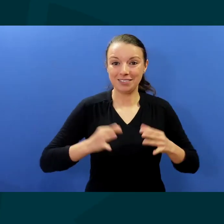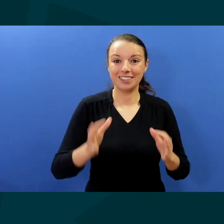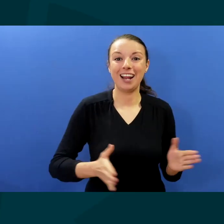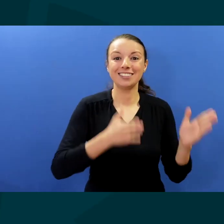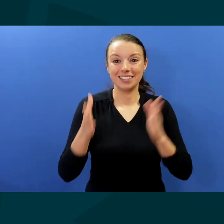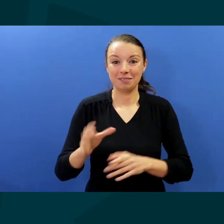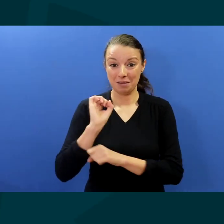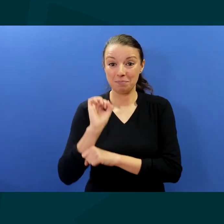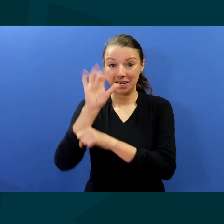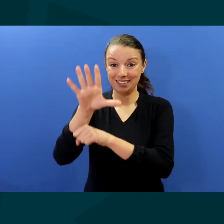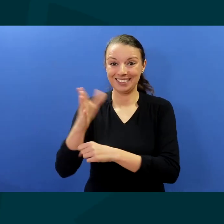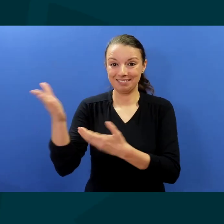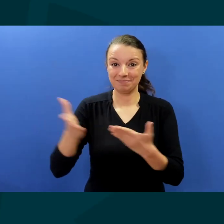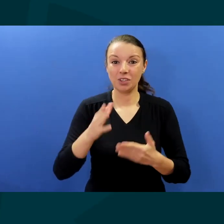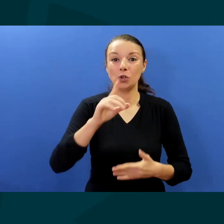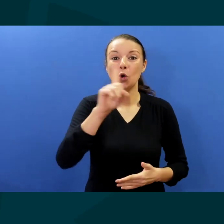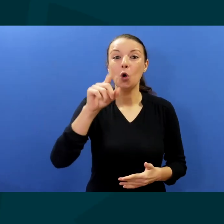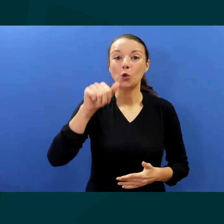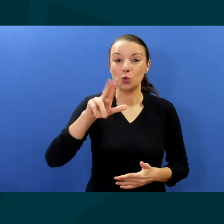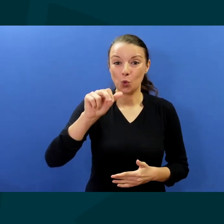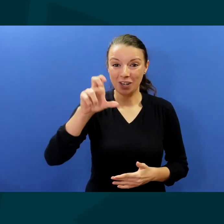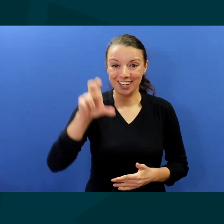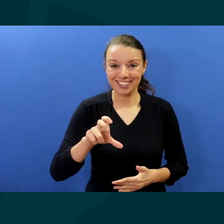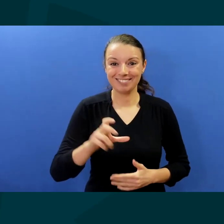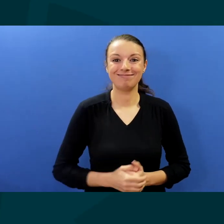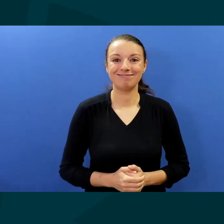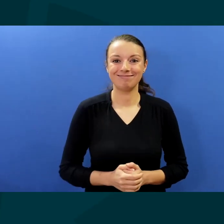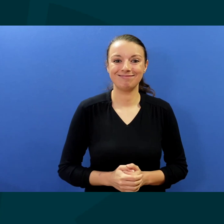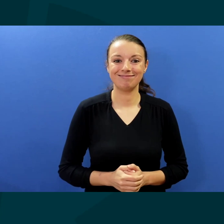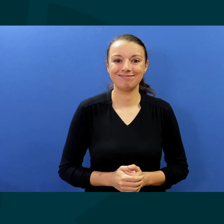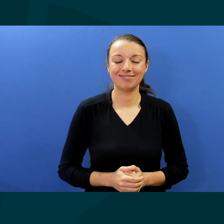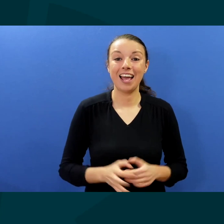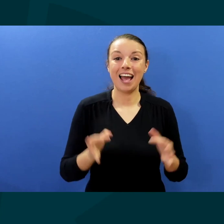moving to another presentation. We're in Zurich.